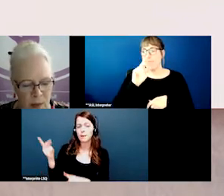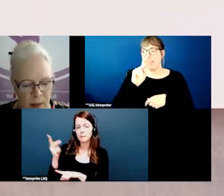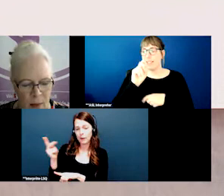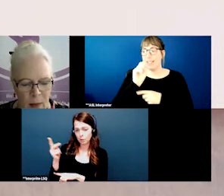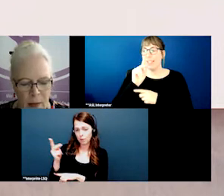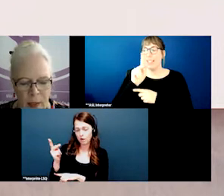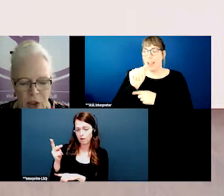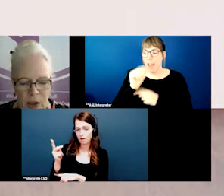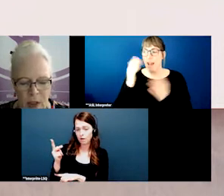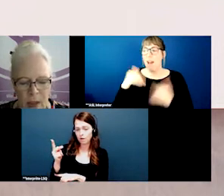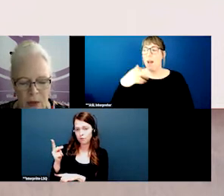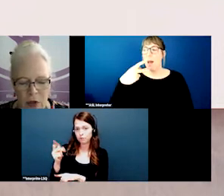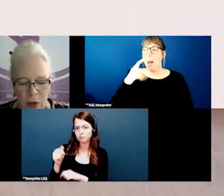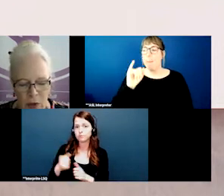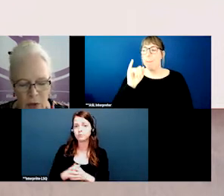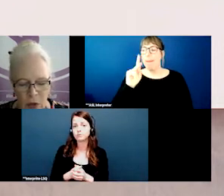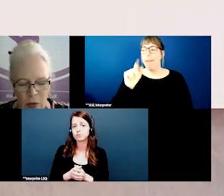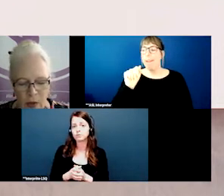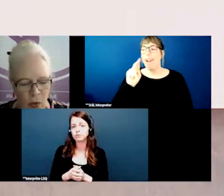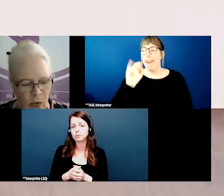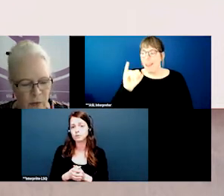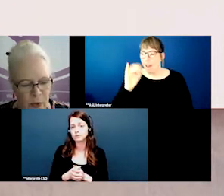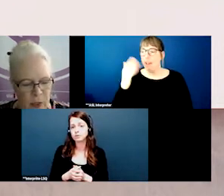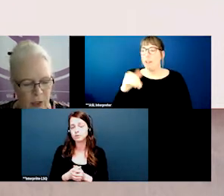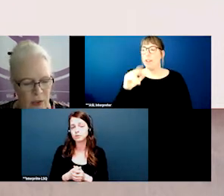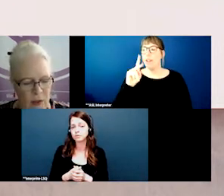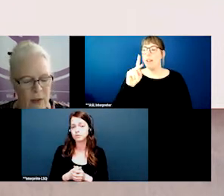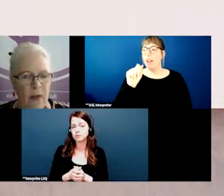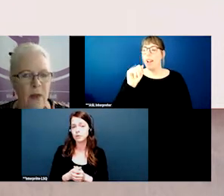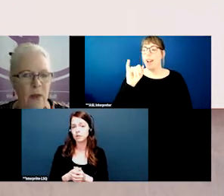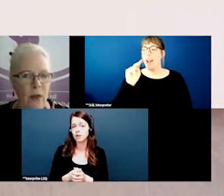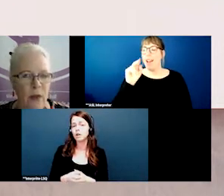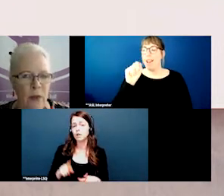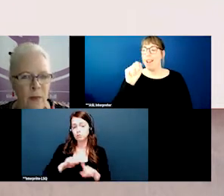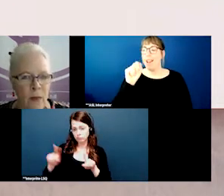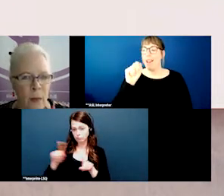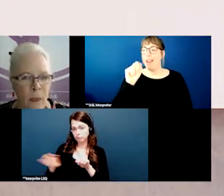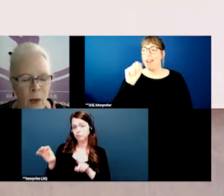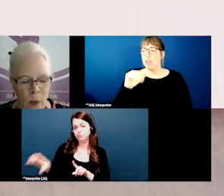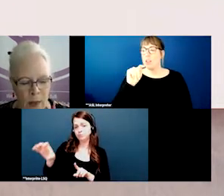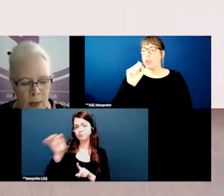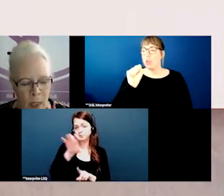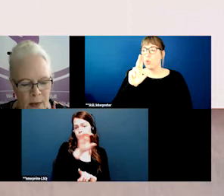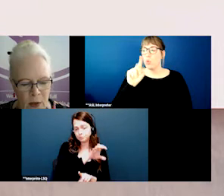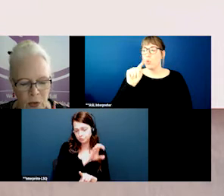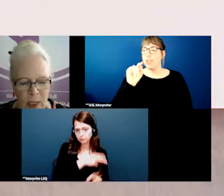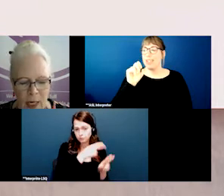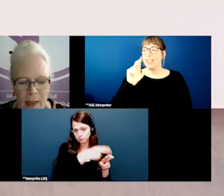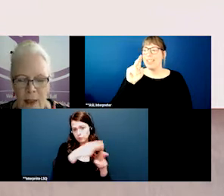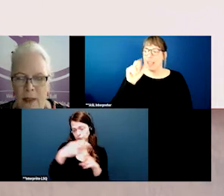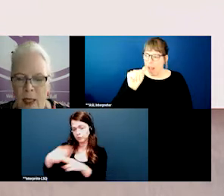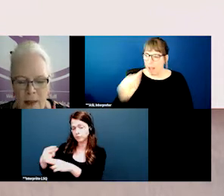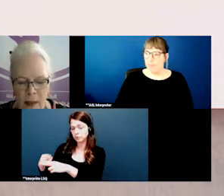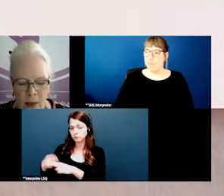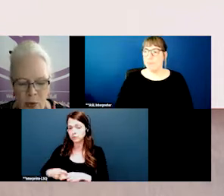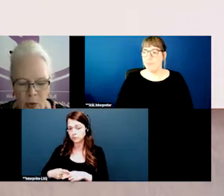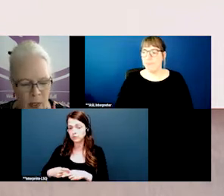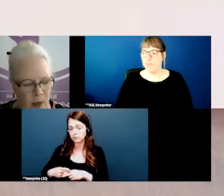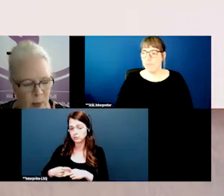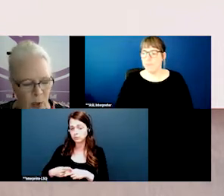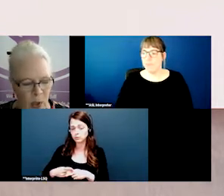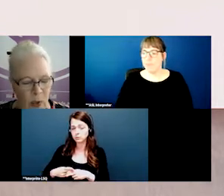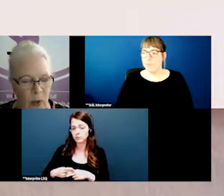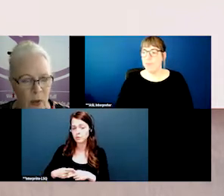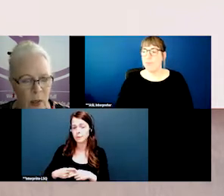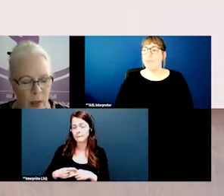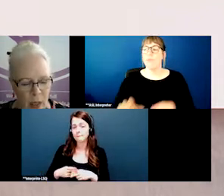Tsuut'ina Nation, and Stoney Nakoda First Nations. recognizing Treaty 8 and 10 territory